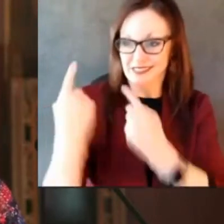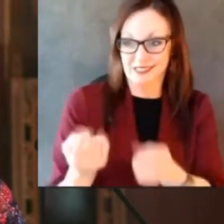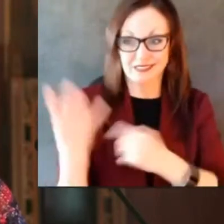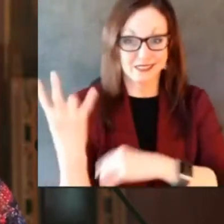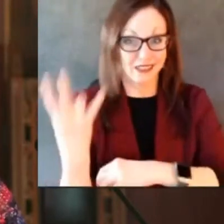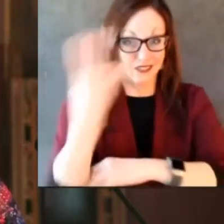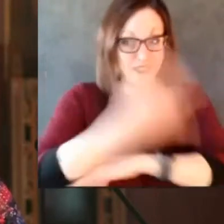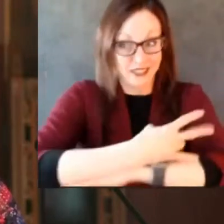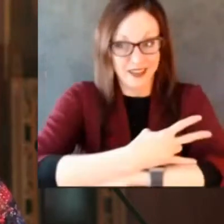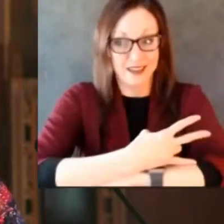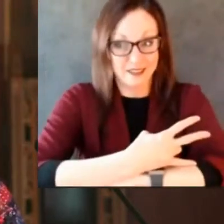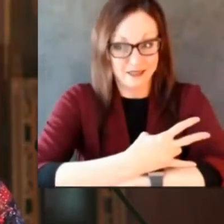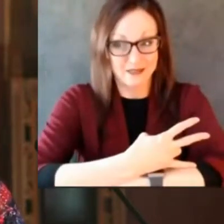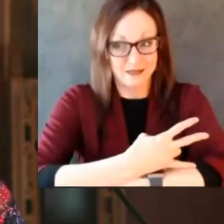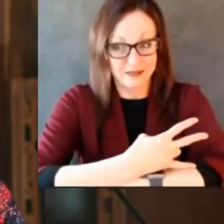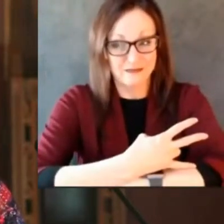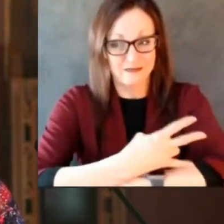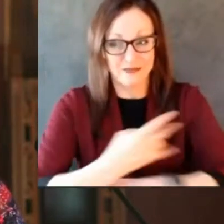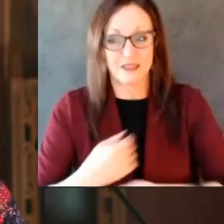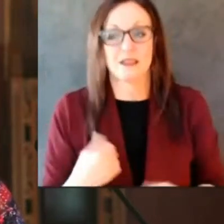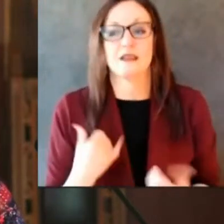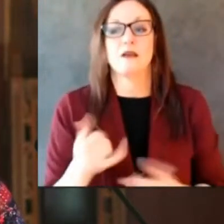today, we have lost